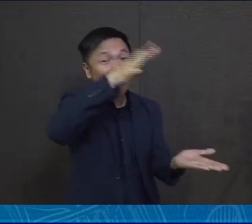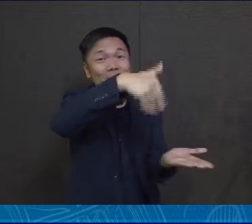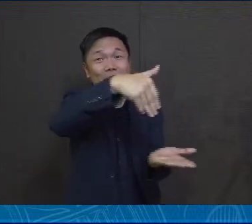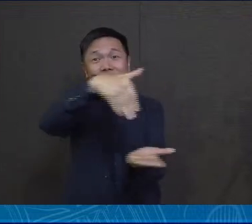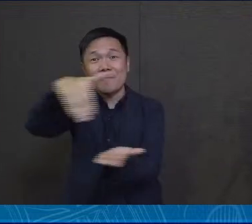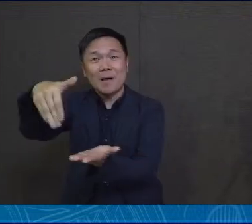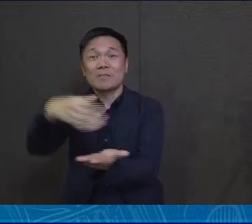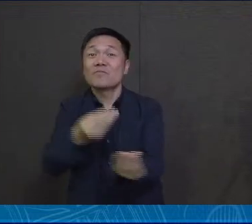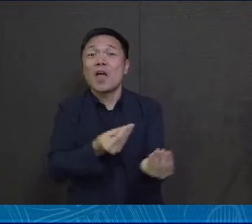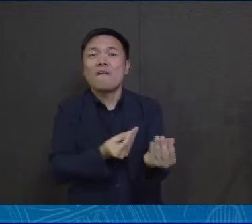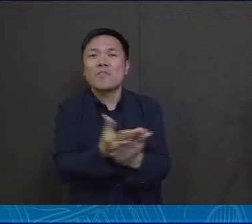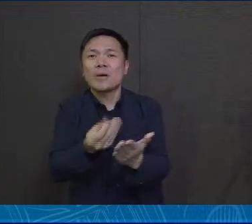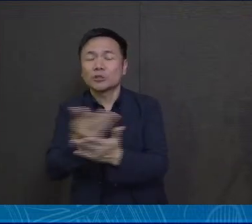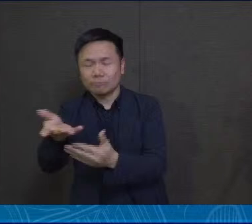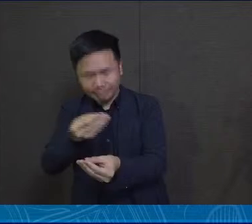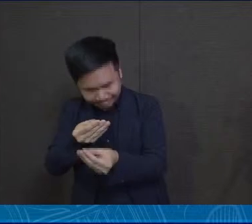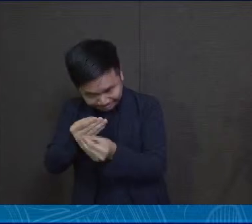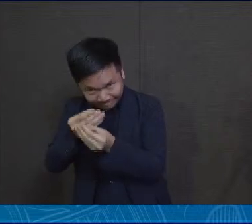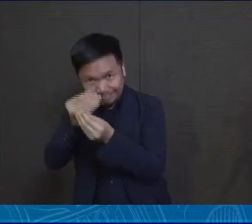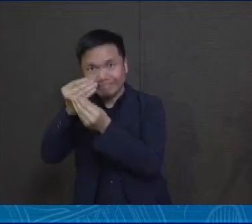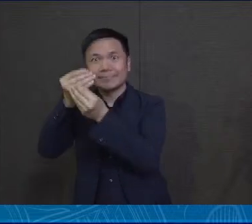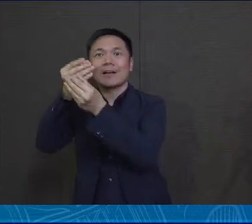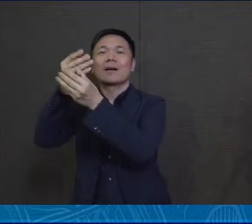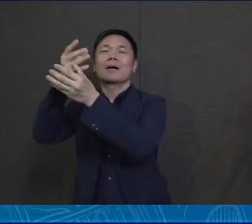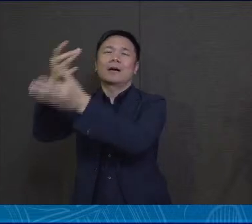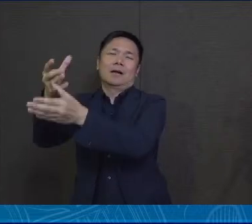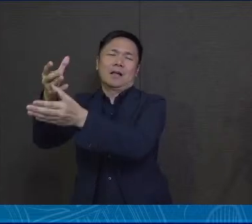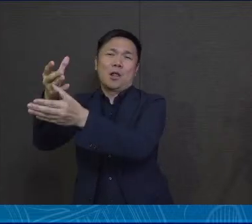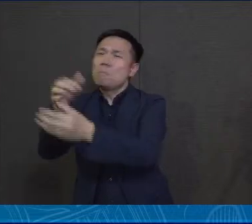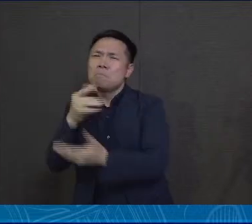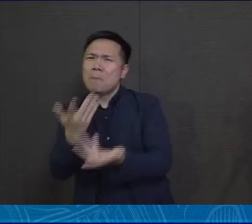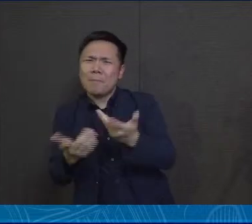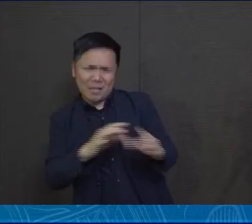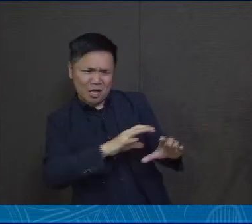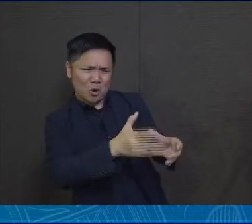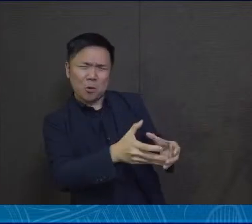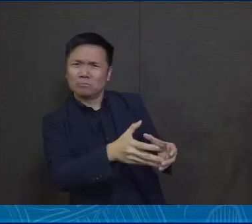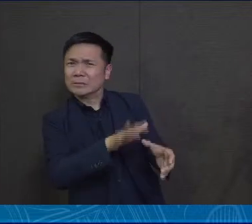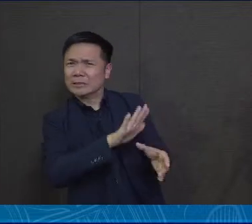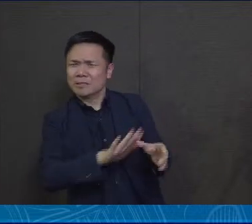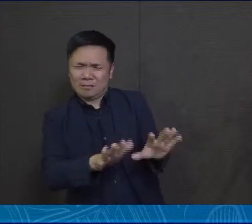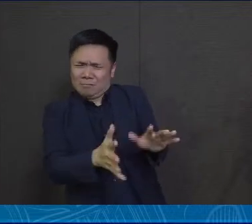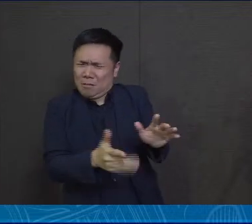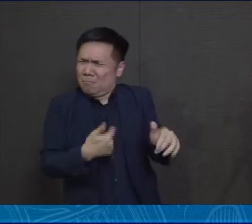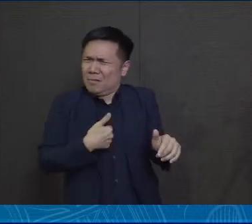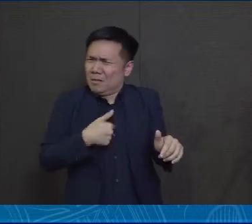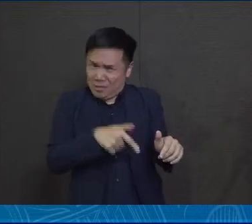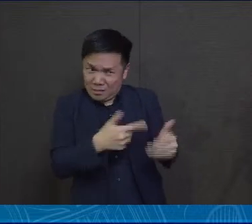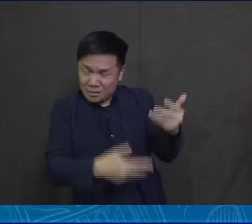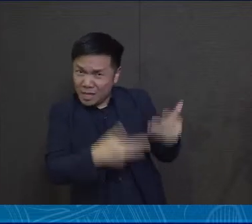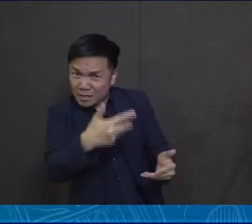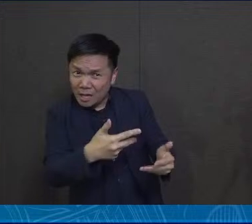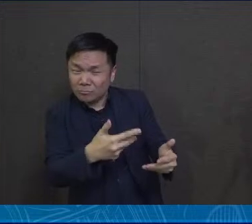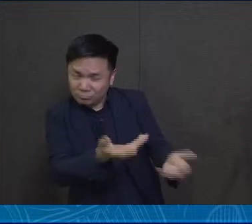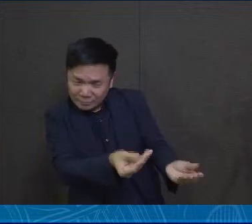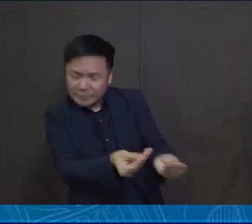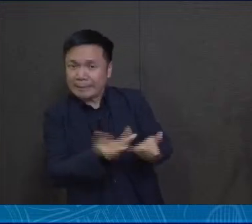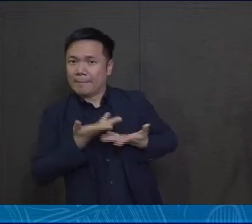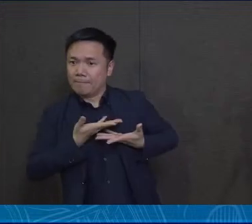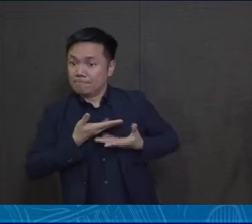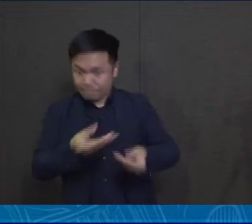direct experience that working with others who aren't necessarily as close to the data has helped me gain perspective